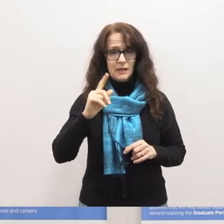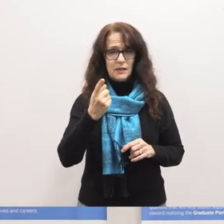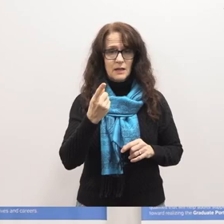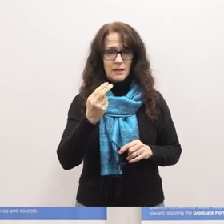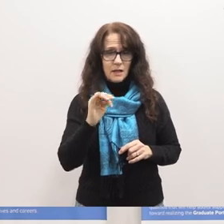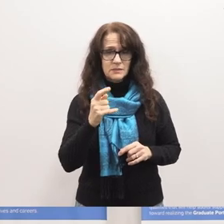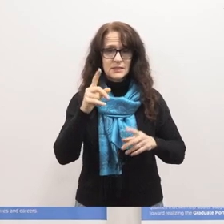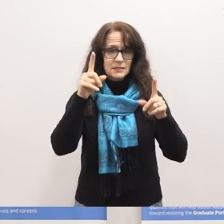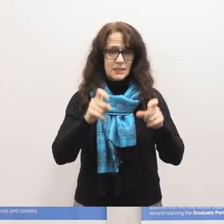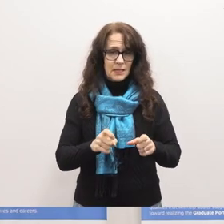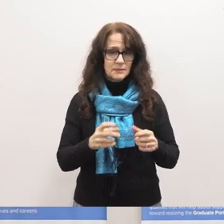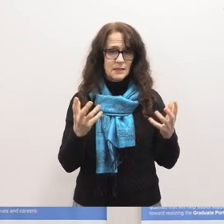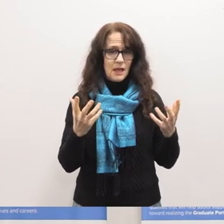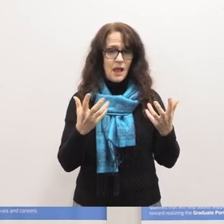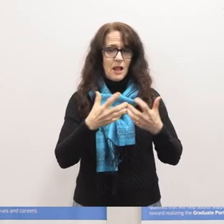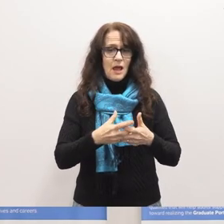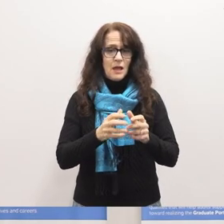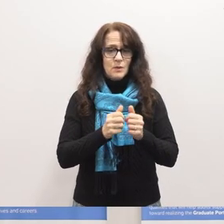guides?